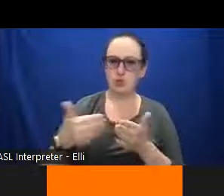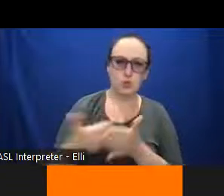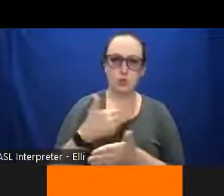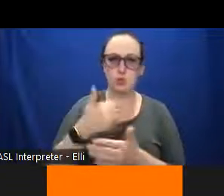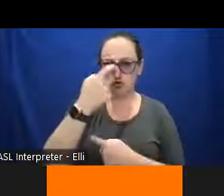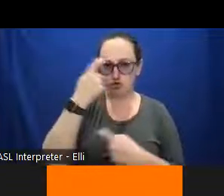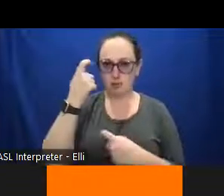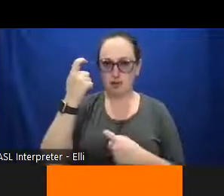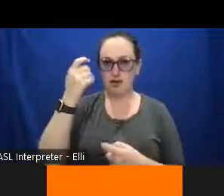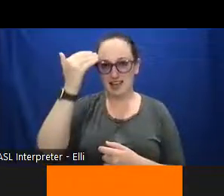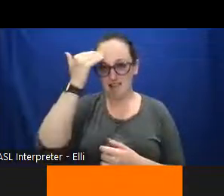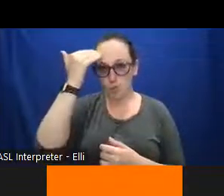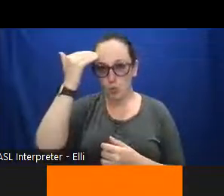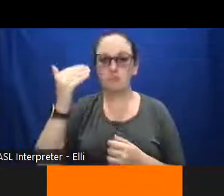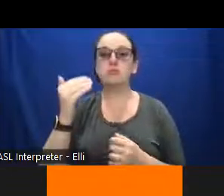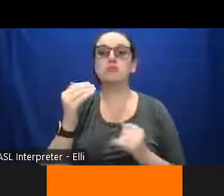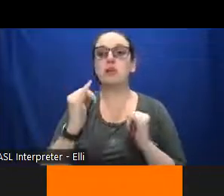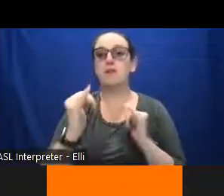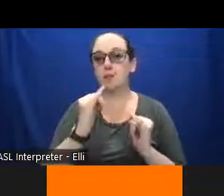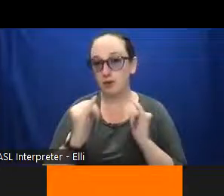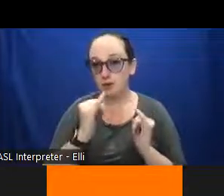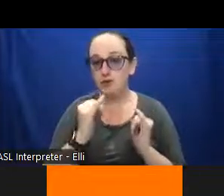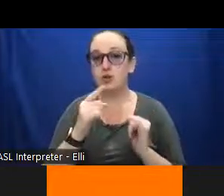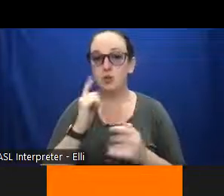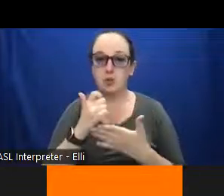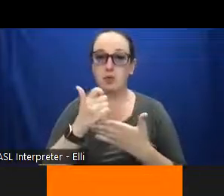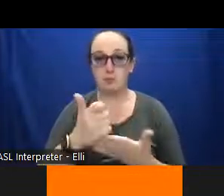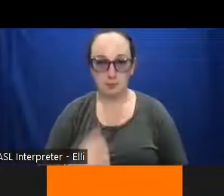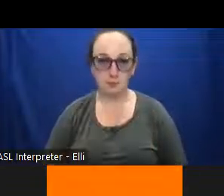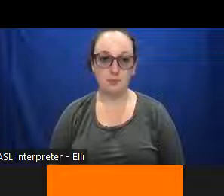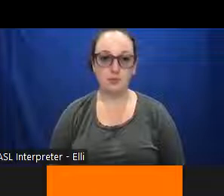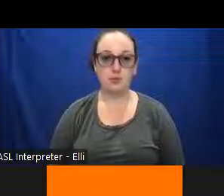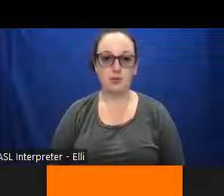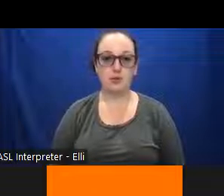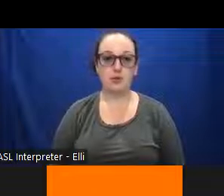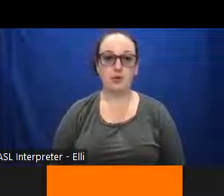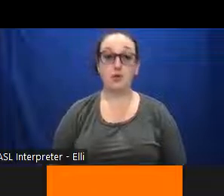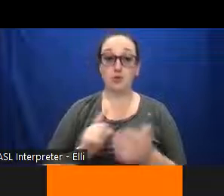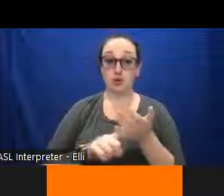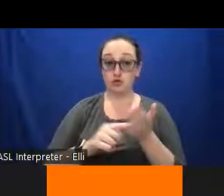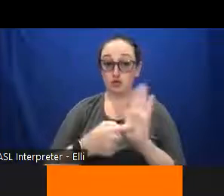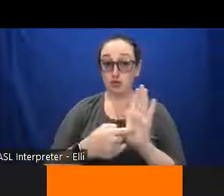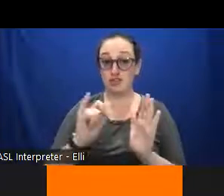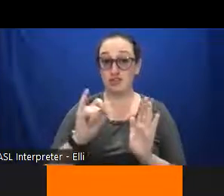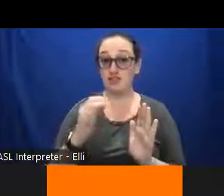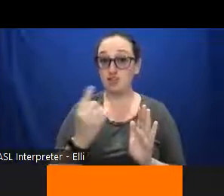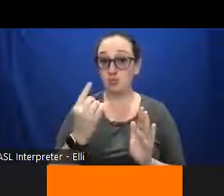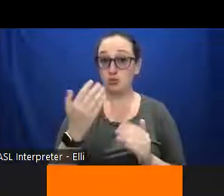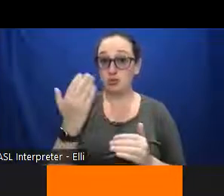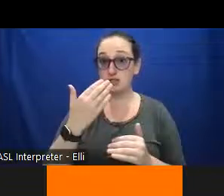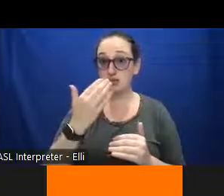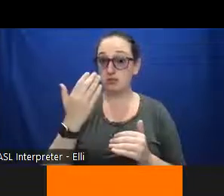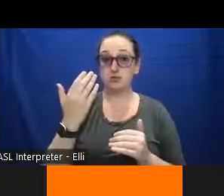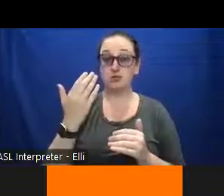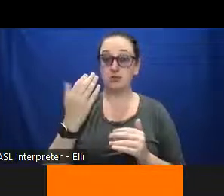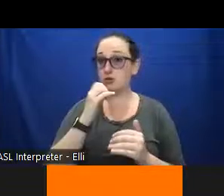interviewing techniques that you can use to work around this. Research shows that if someone seems vacant, they could be distracted